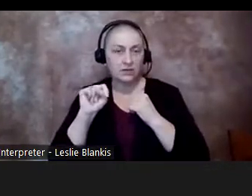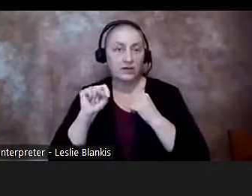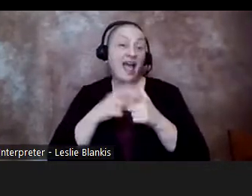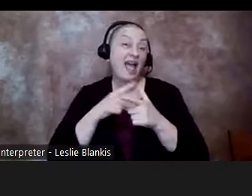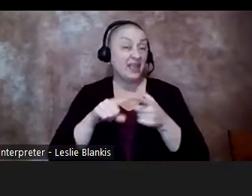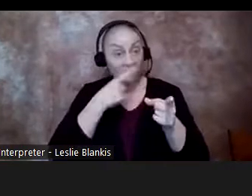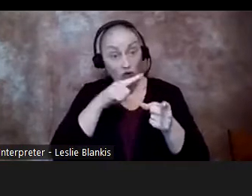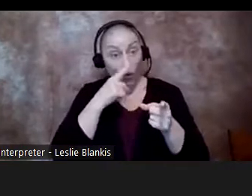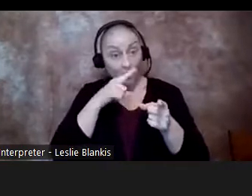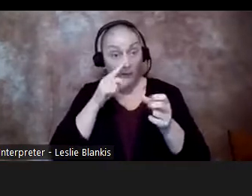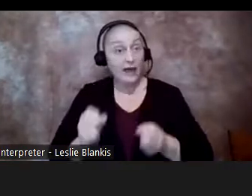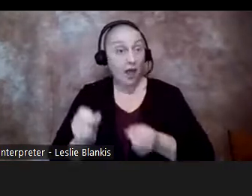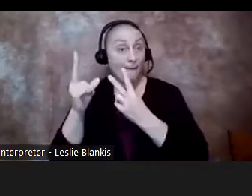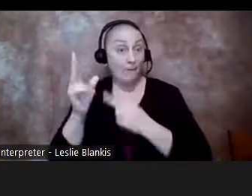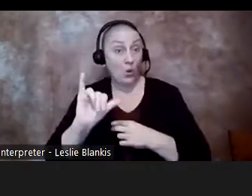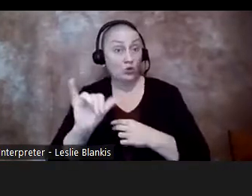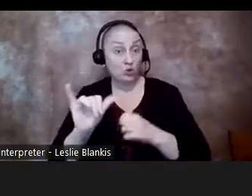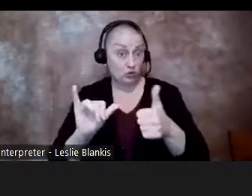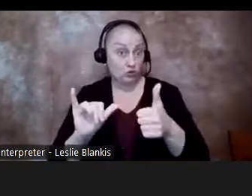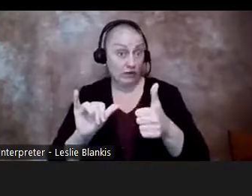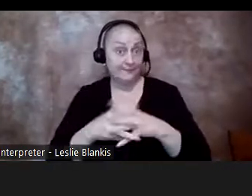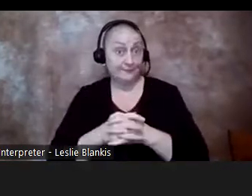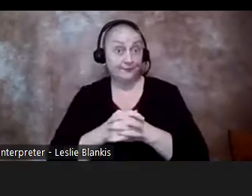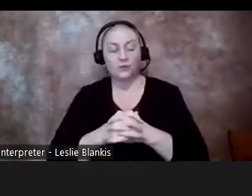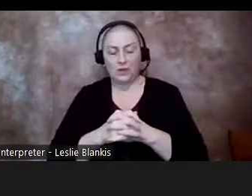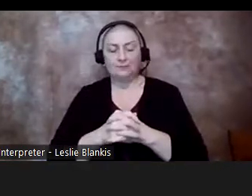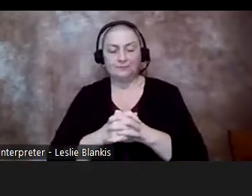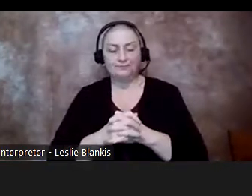you'll upload it there, if you're able to, please. Okay.